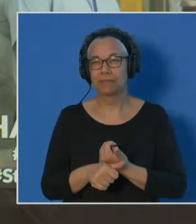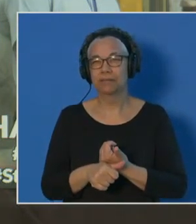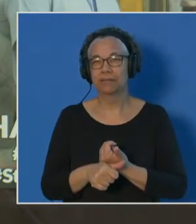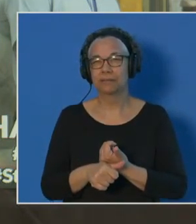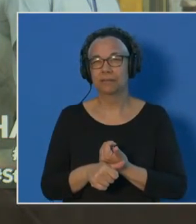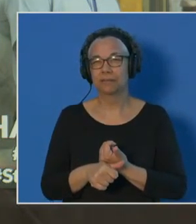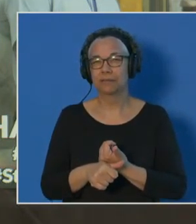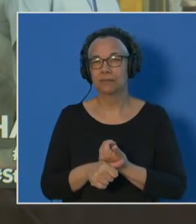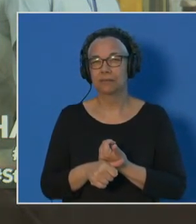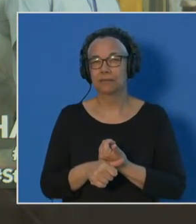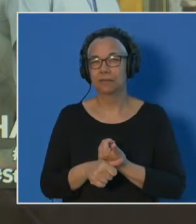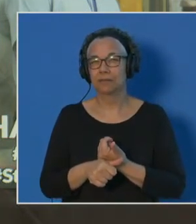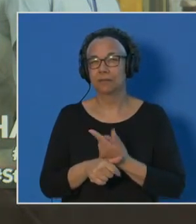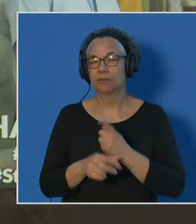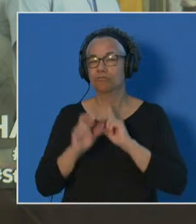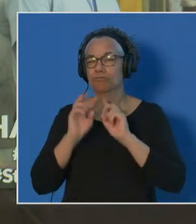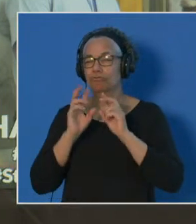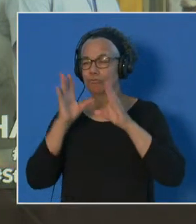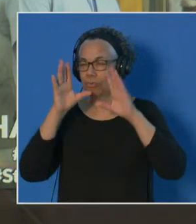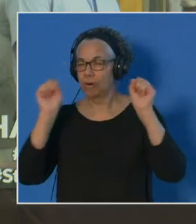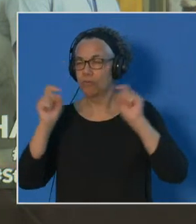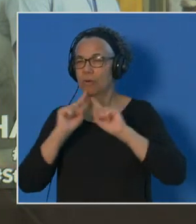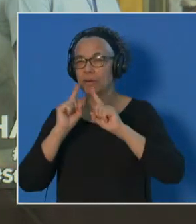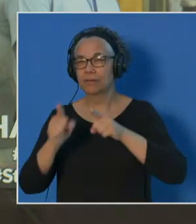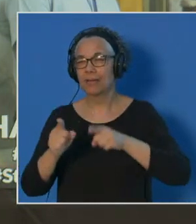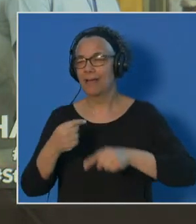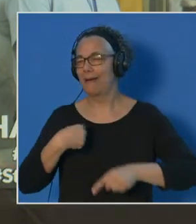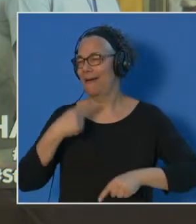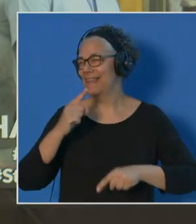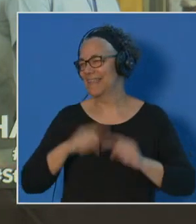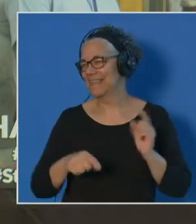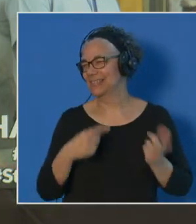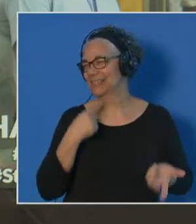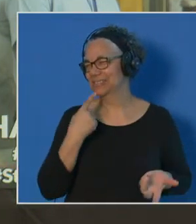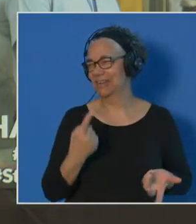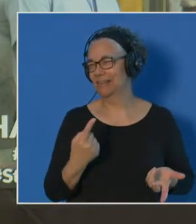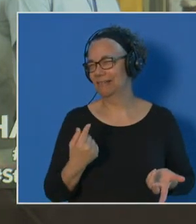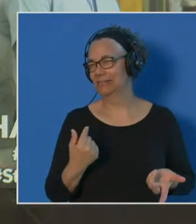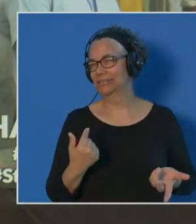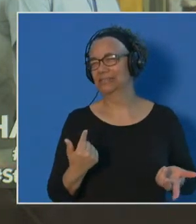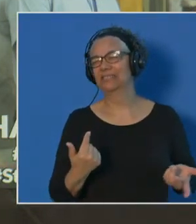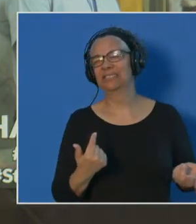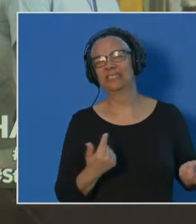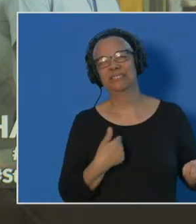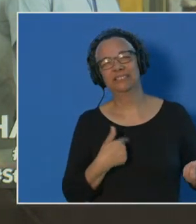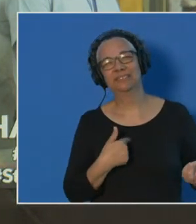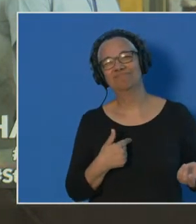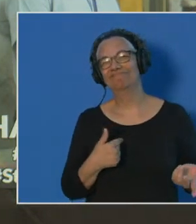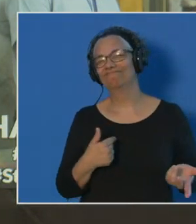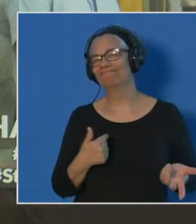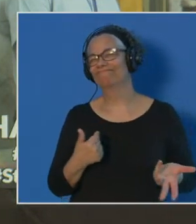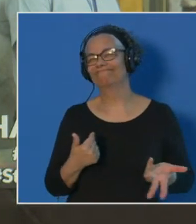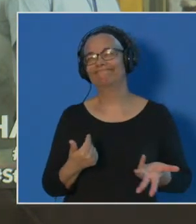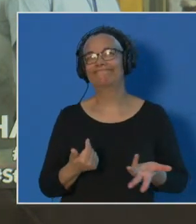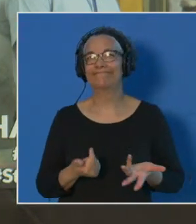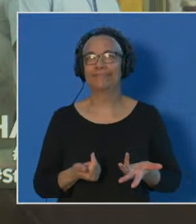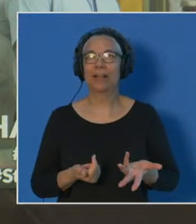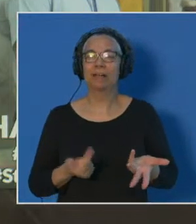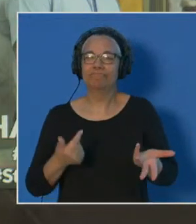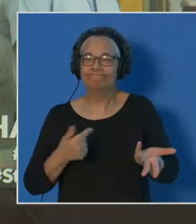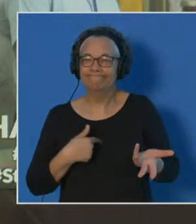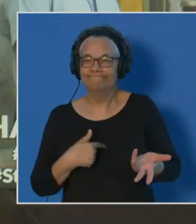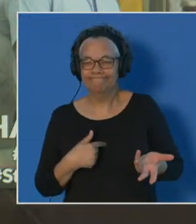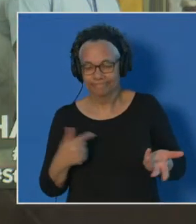I can't really say that, Don, and I am not as optimistic as other persons are. I'm not